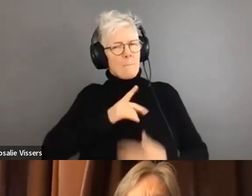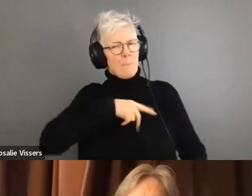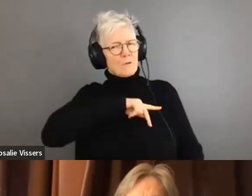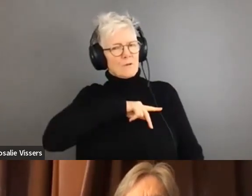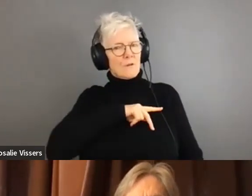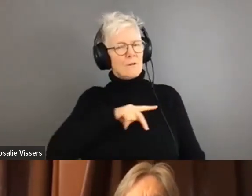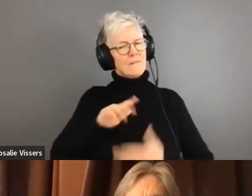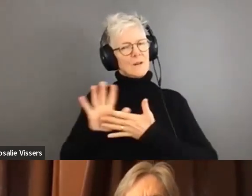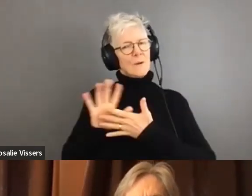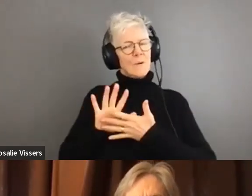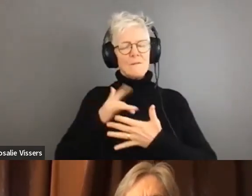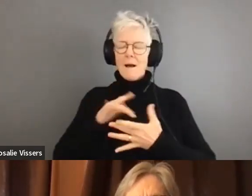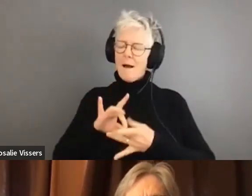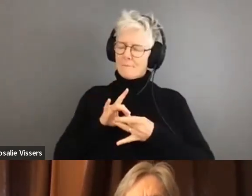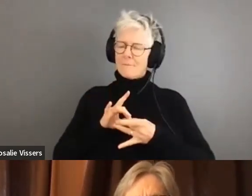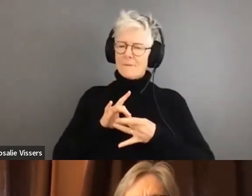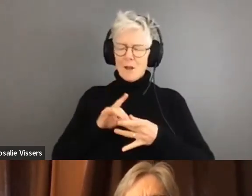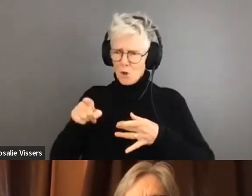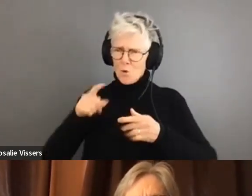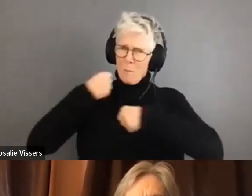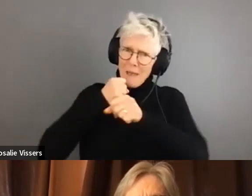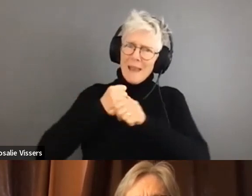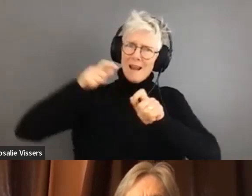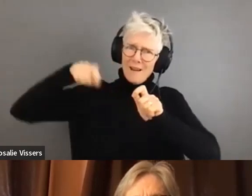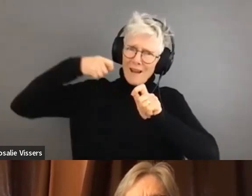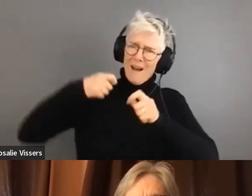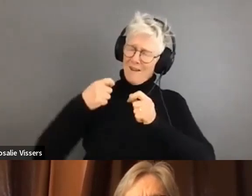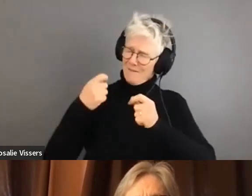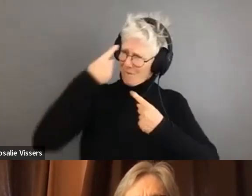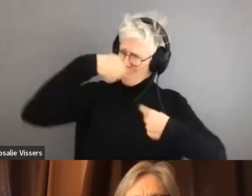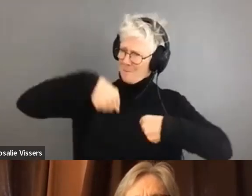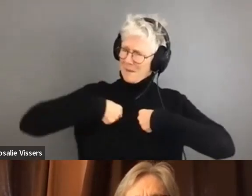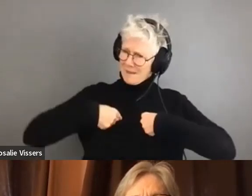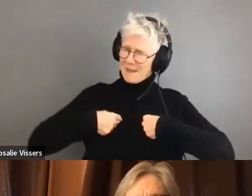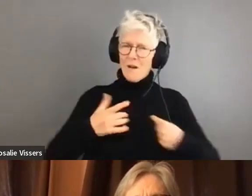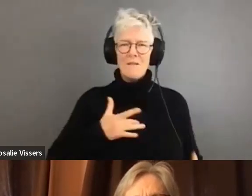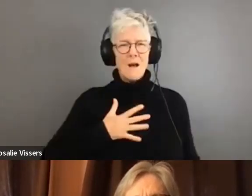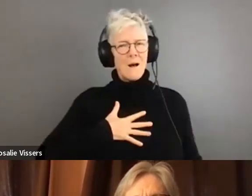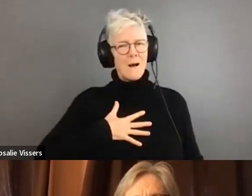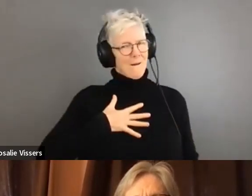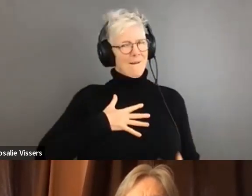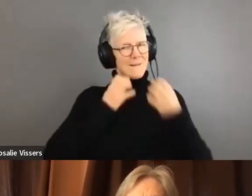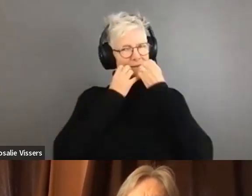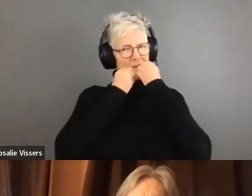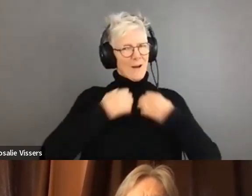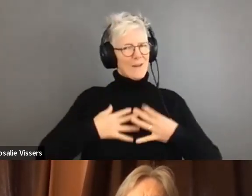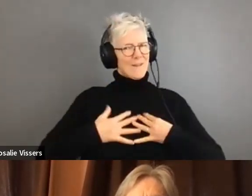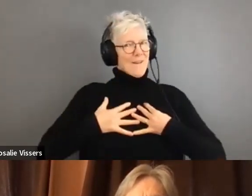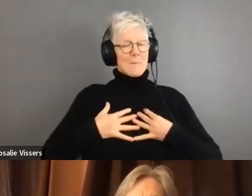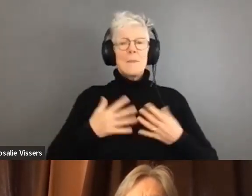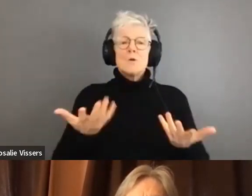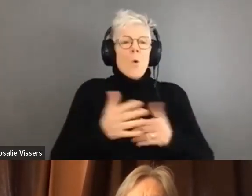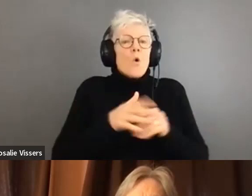People like to feel valued. You took time to do this personal message for me. So that's the method I use. You can also use the